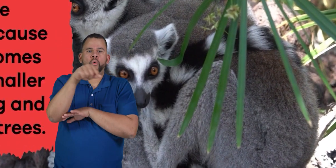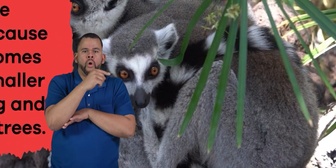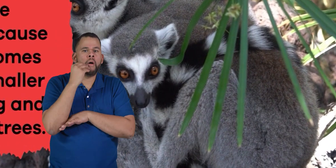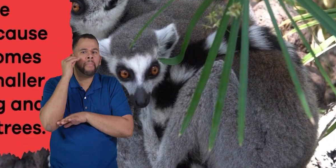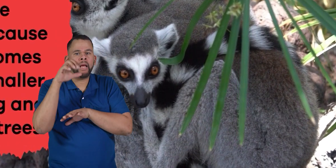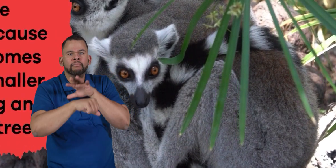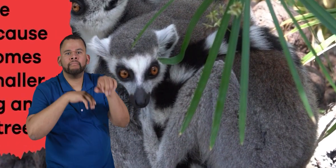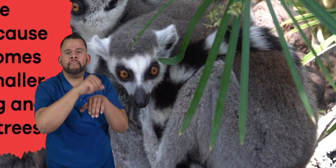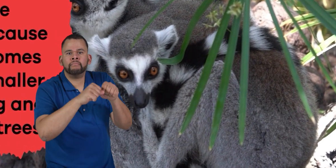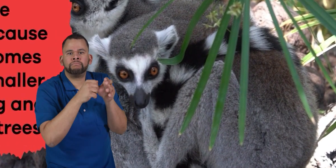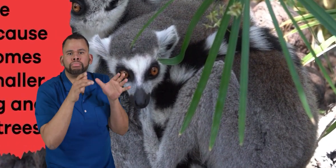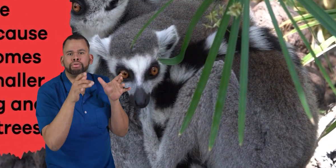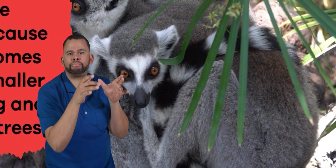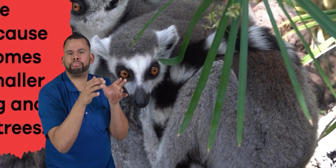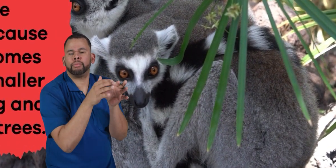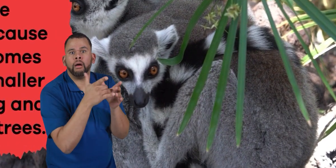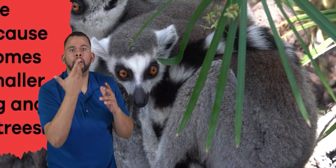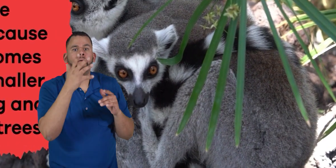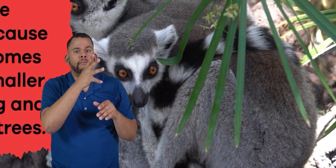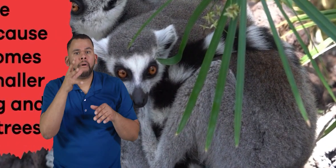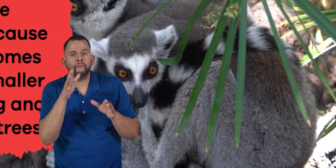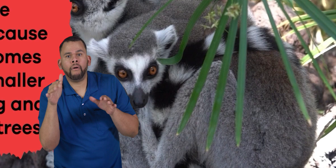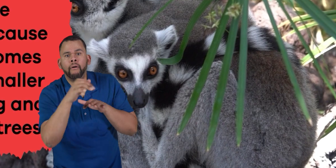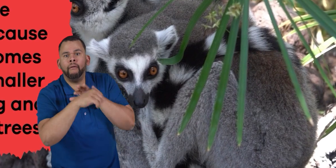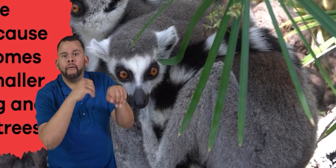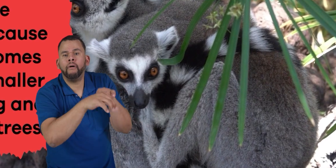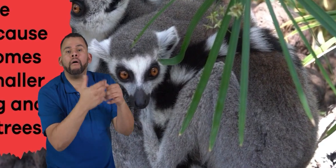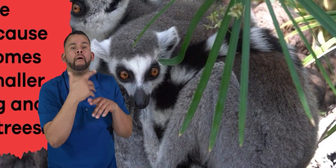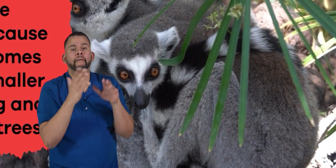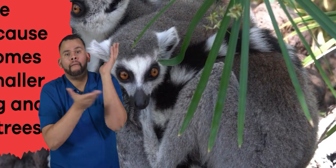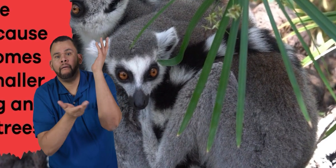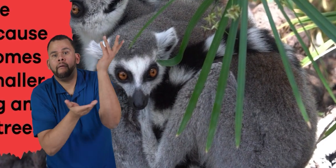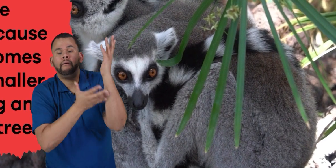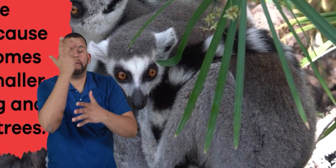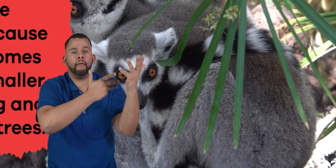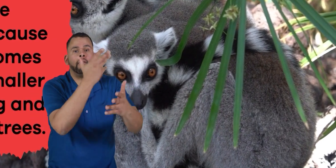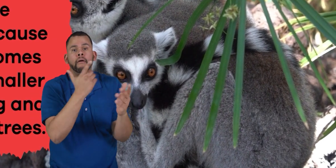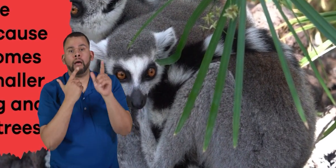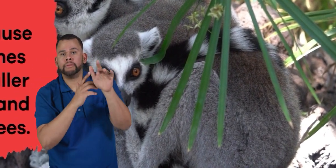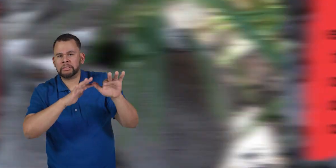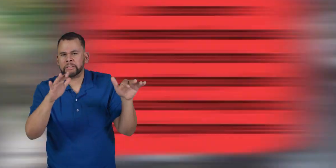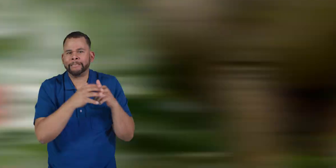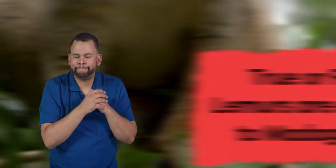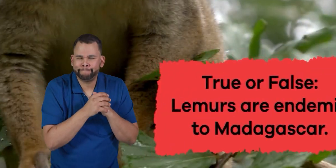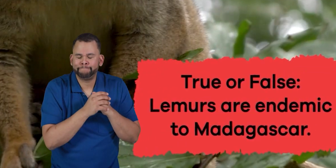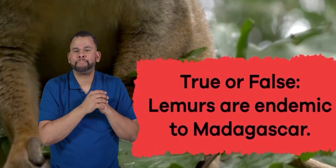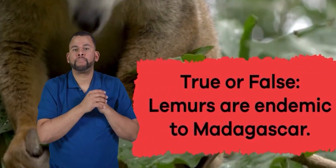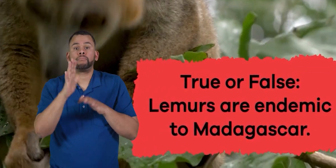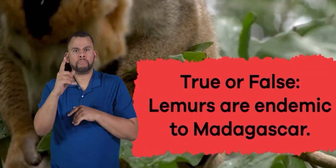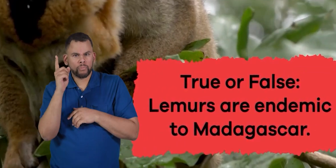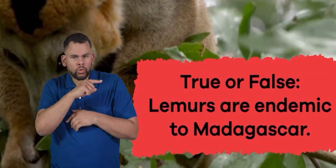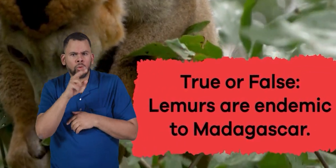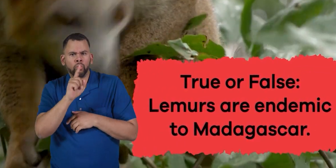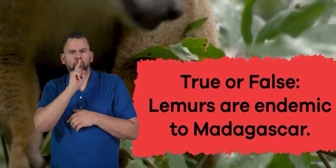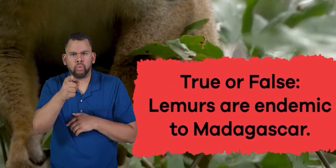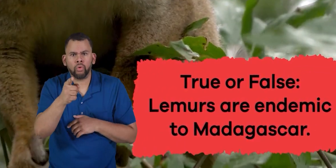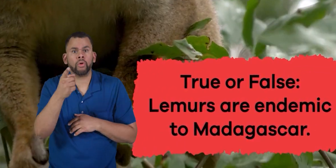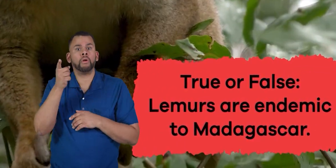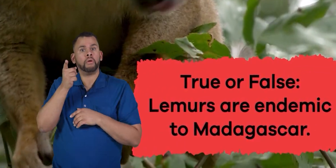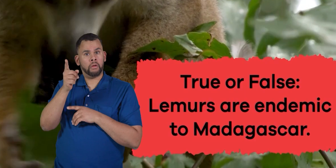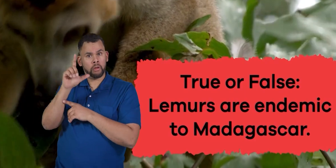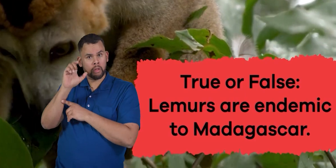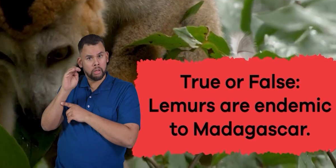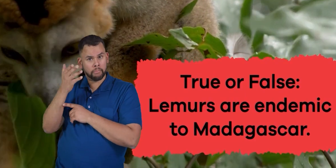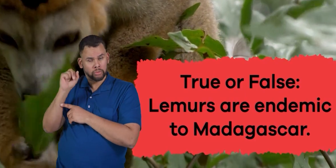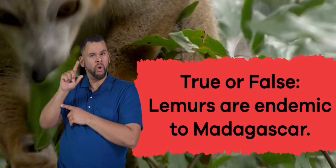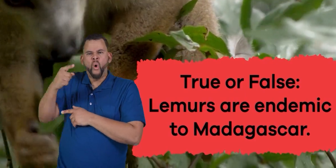endangered because their forest homes are getting smaller due to farming and cutting down trees true or false lemurs